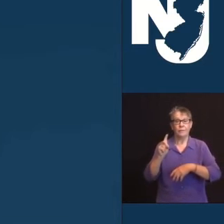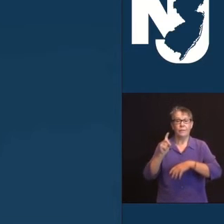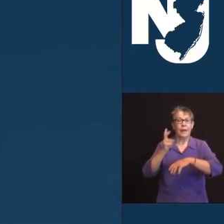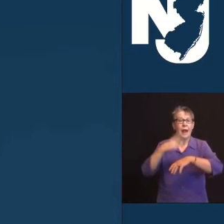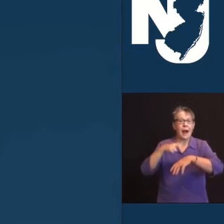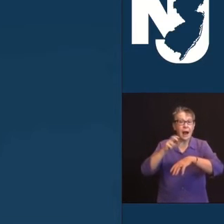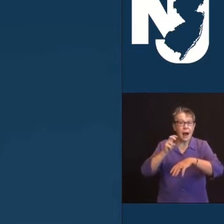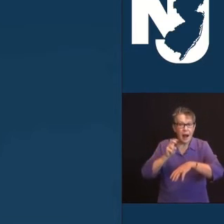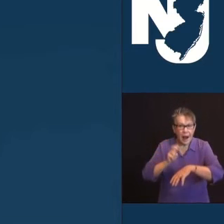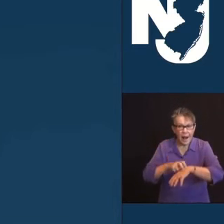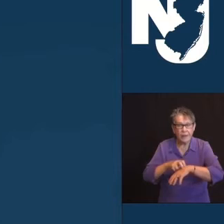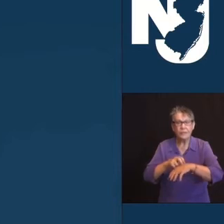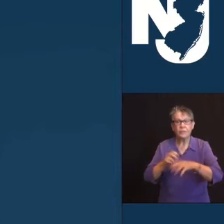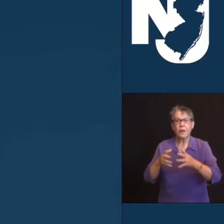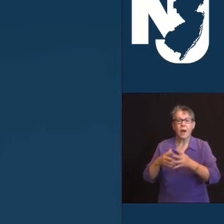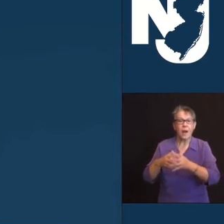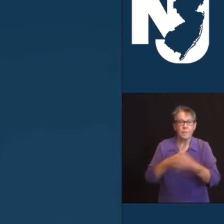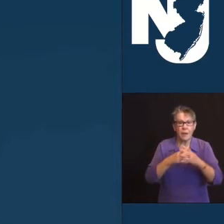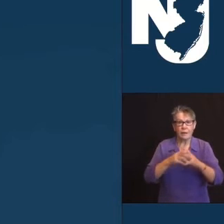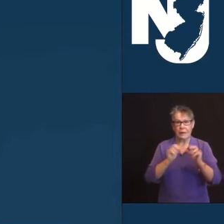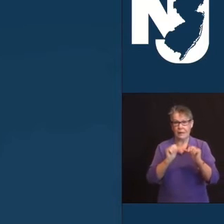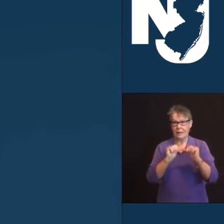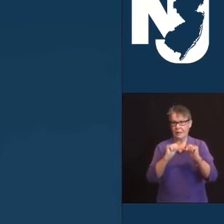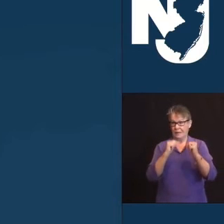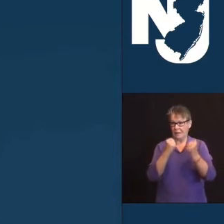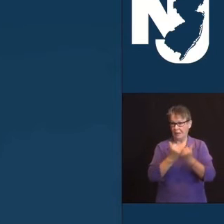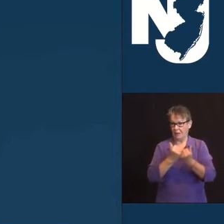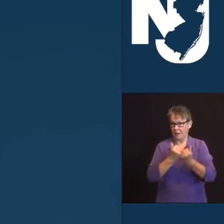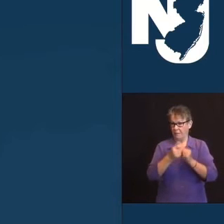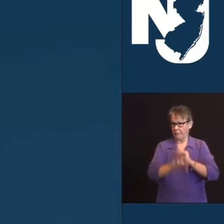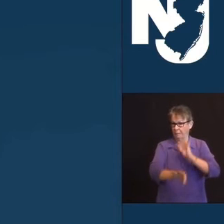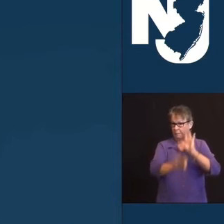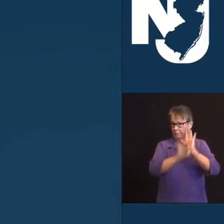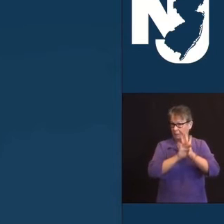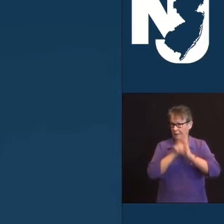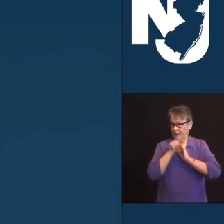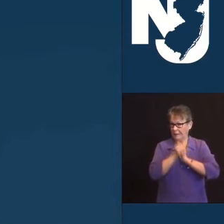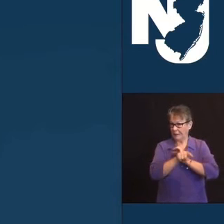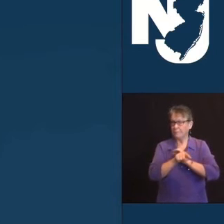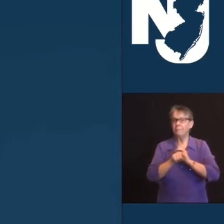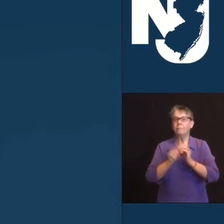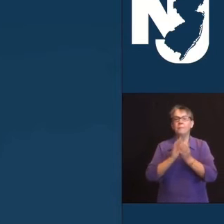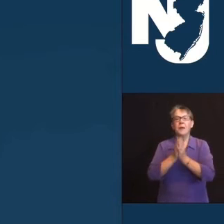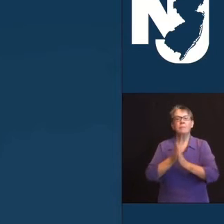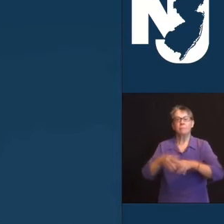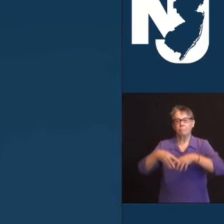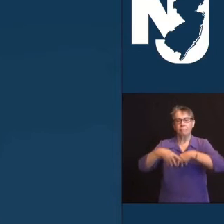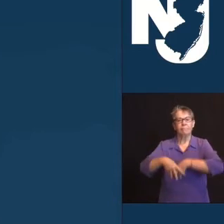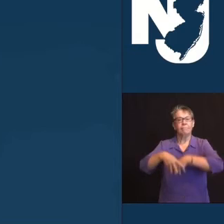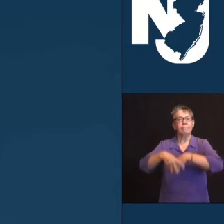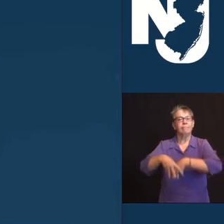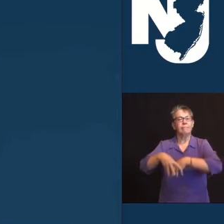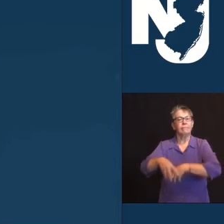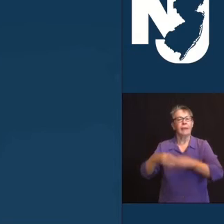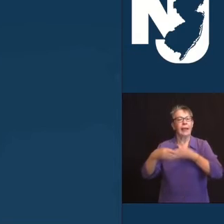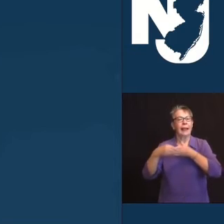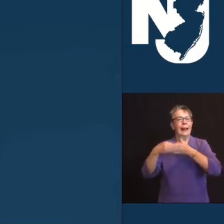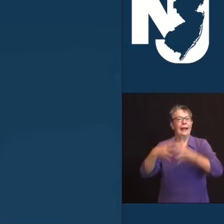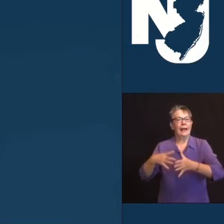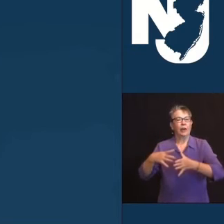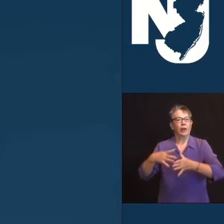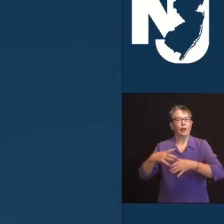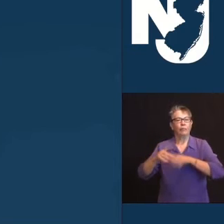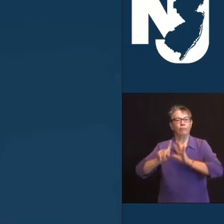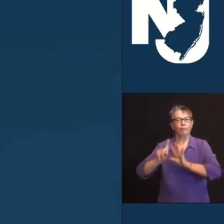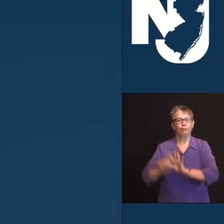attention here, chose him to march in their inaugural parade as their firefighter of the year. One of